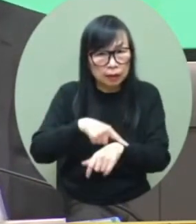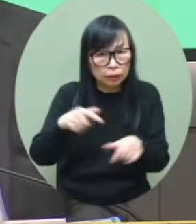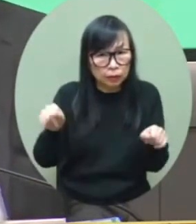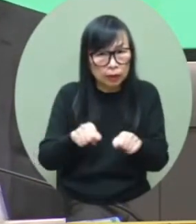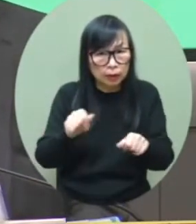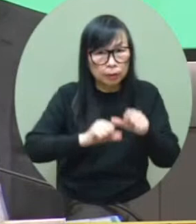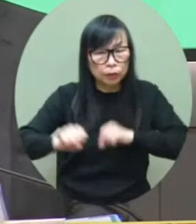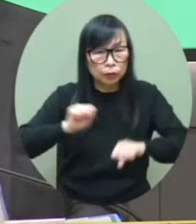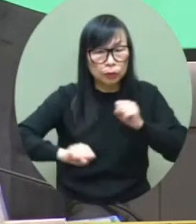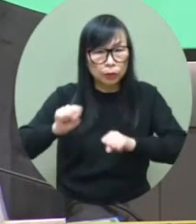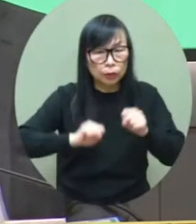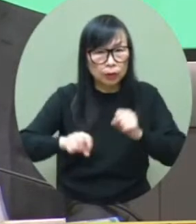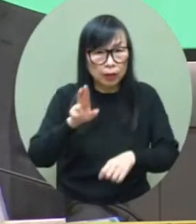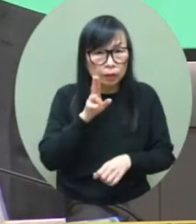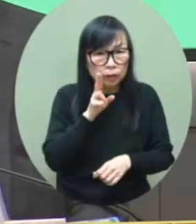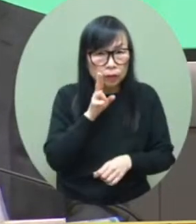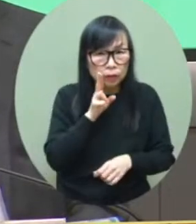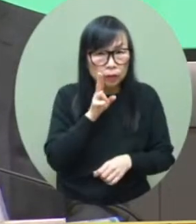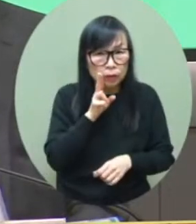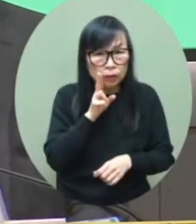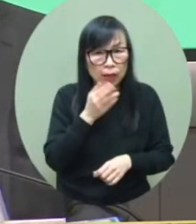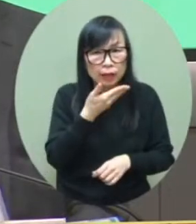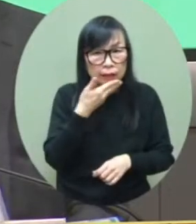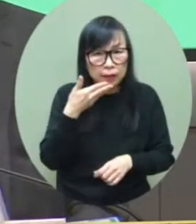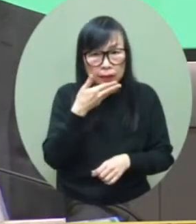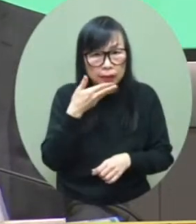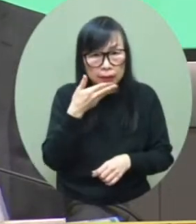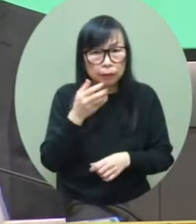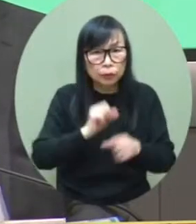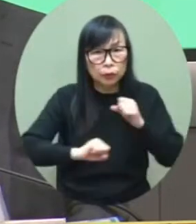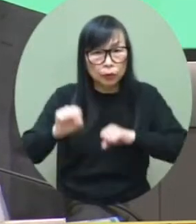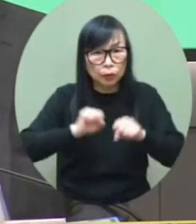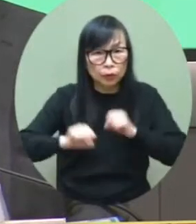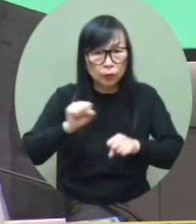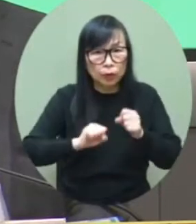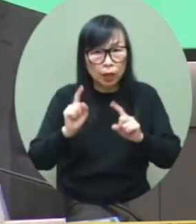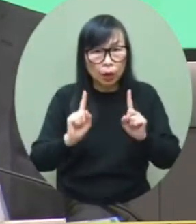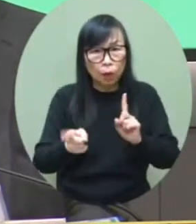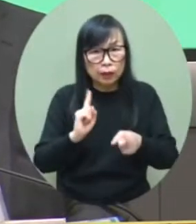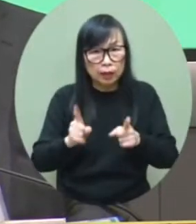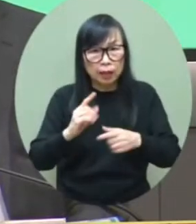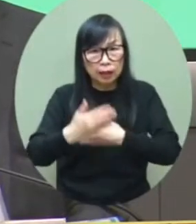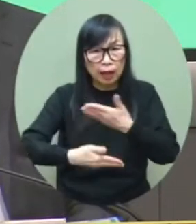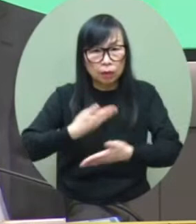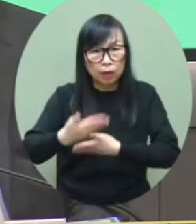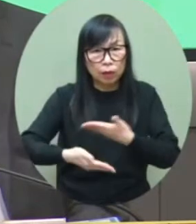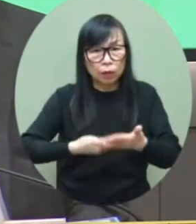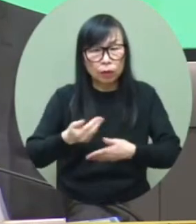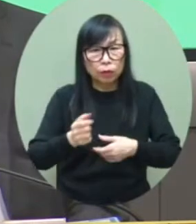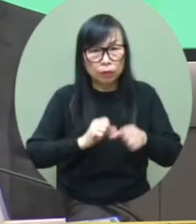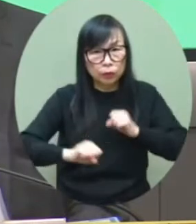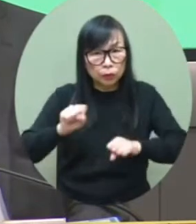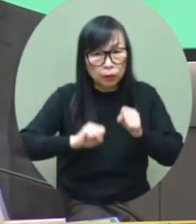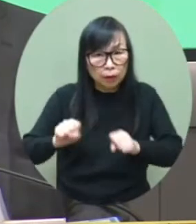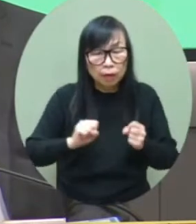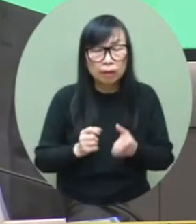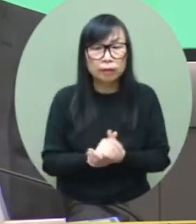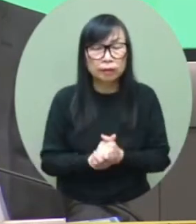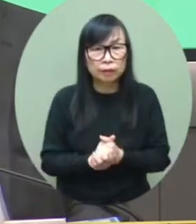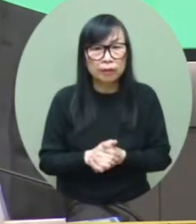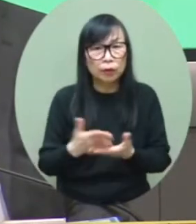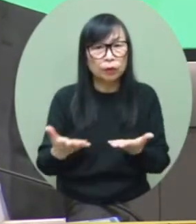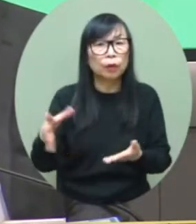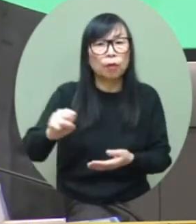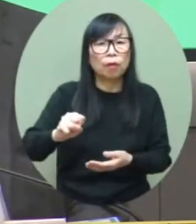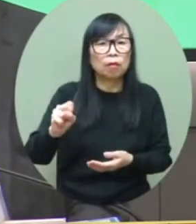perhaps some facilities could be used for short-term activities such as youth activities, exchange activities, and so